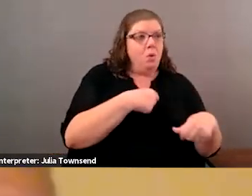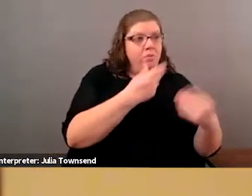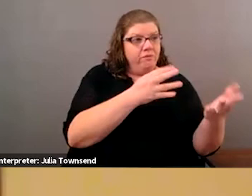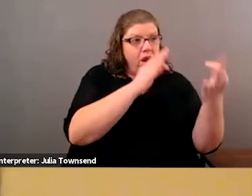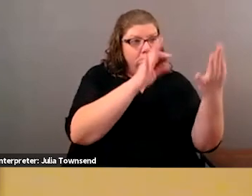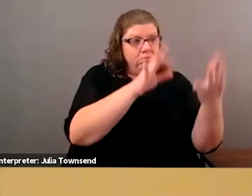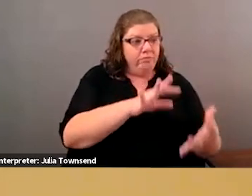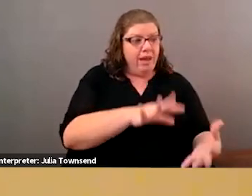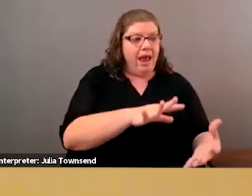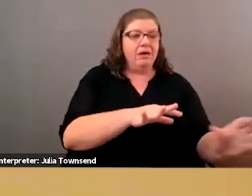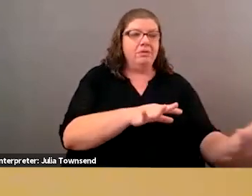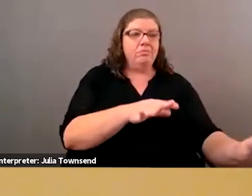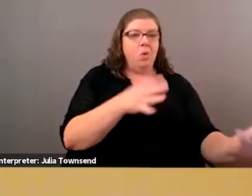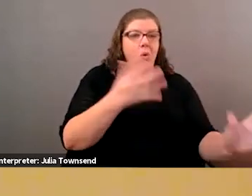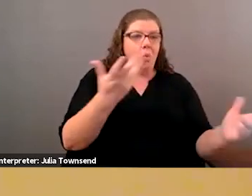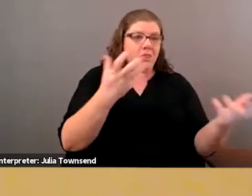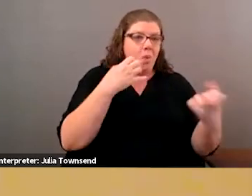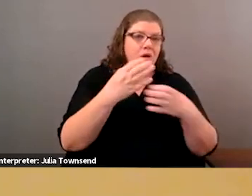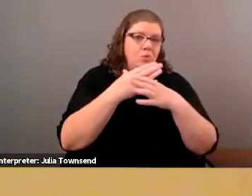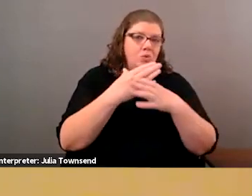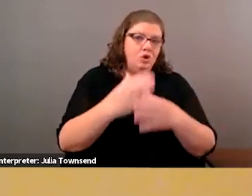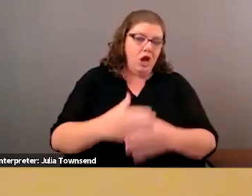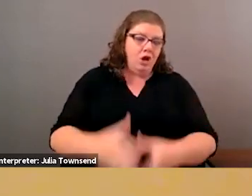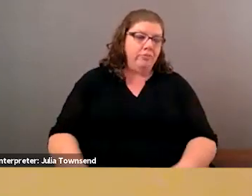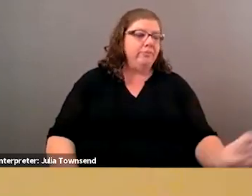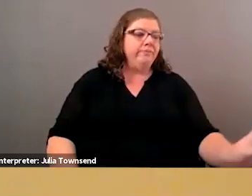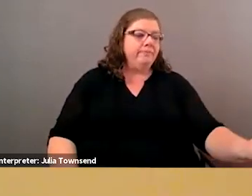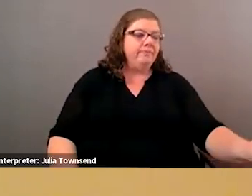on what they wanted to share.